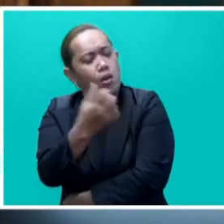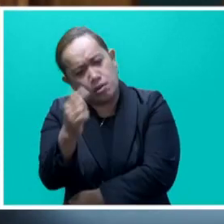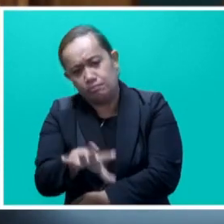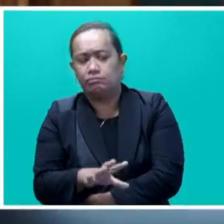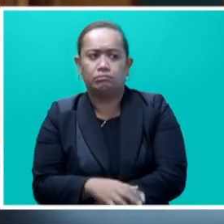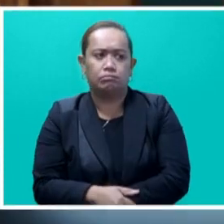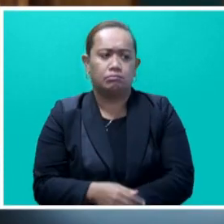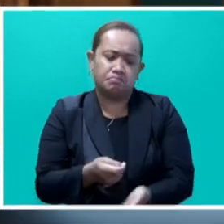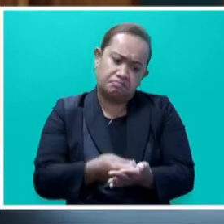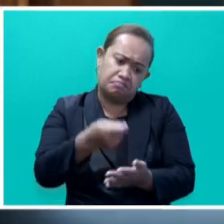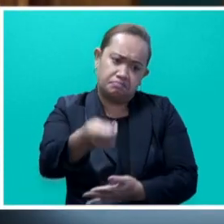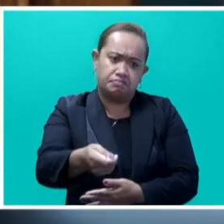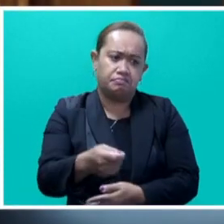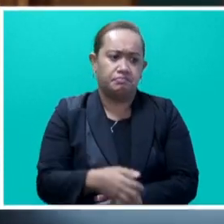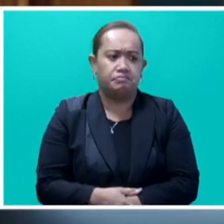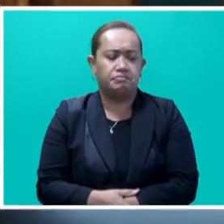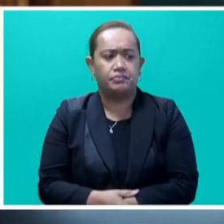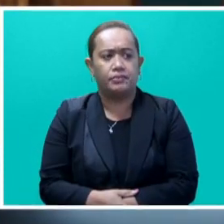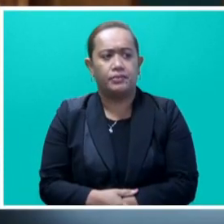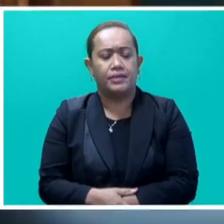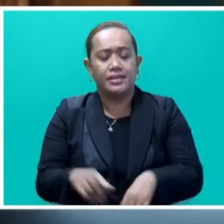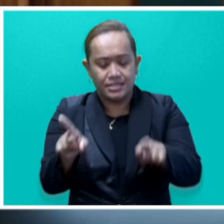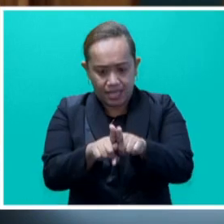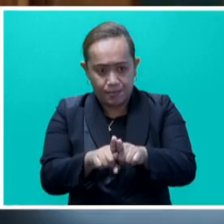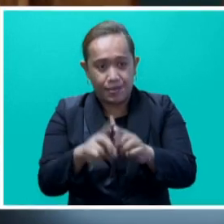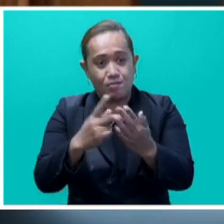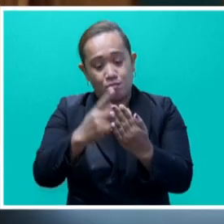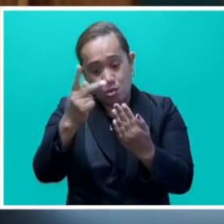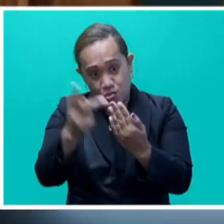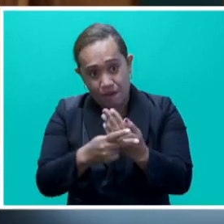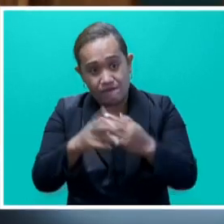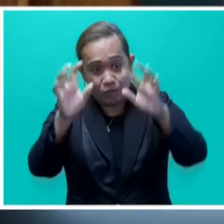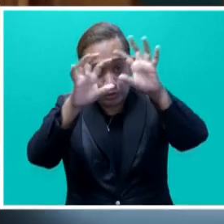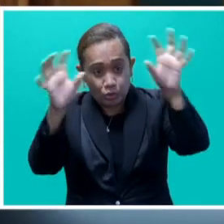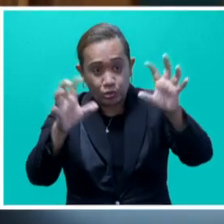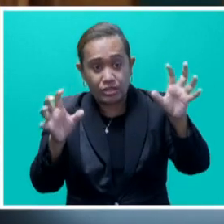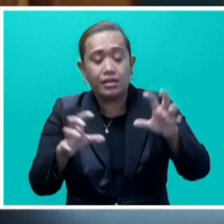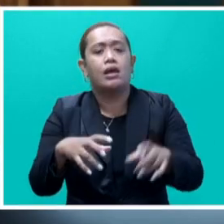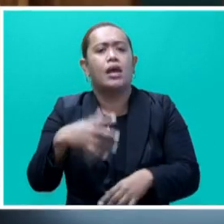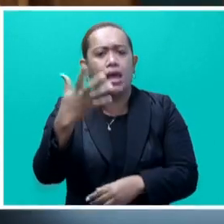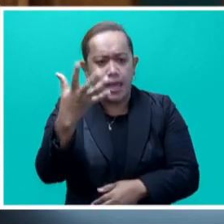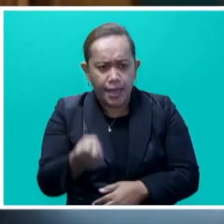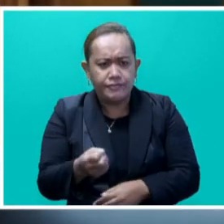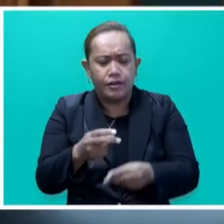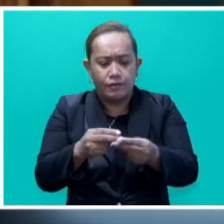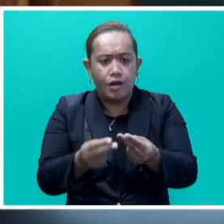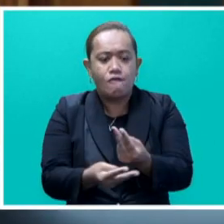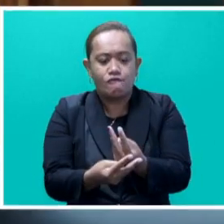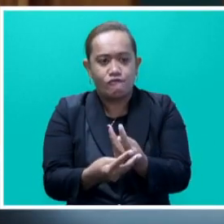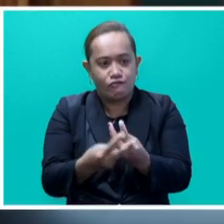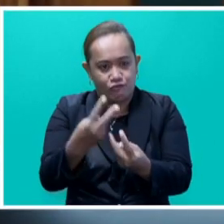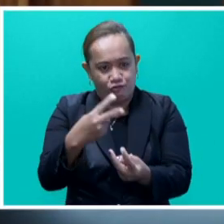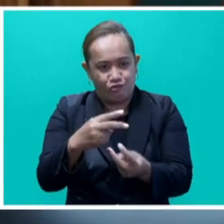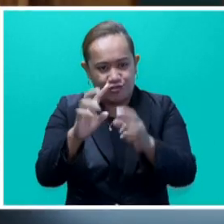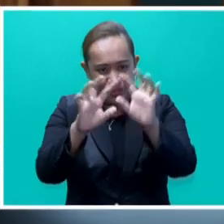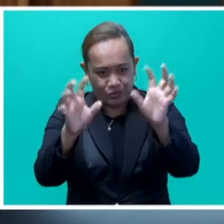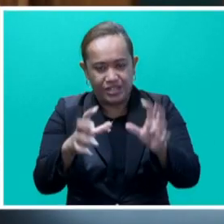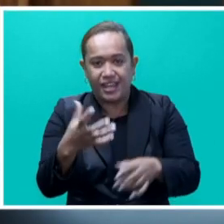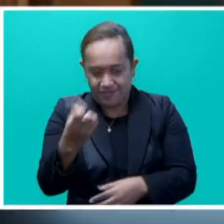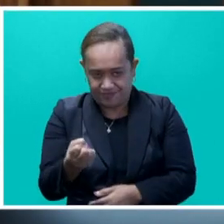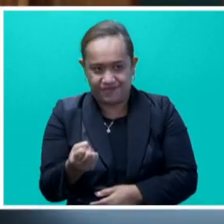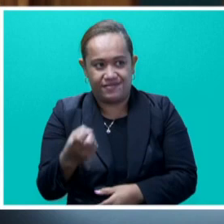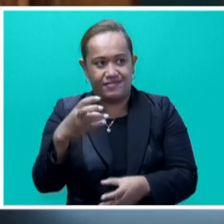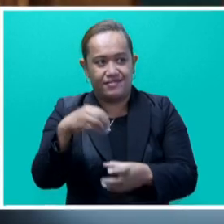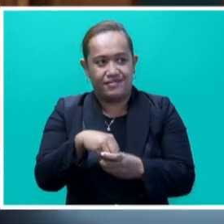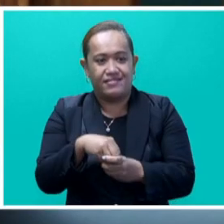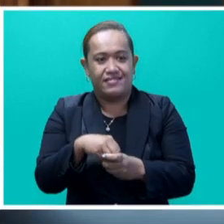The tree planting program involves fruit trees, which complement the Ministry of Agriculture. Specifically, the fruit trees are